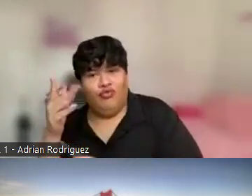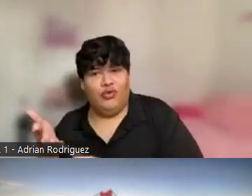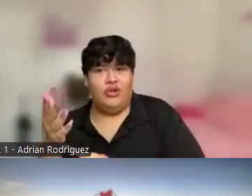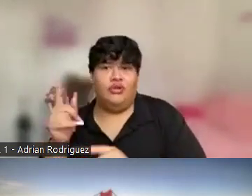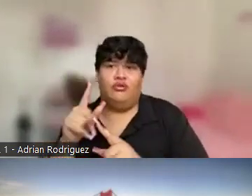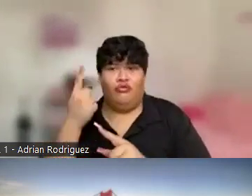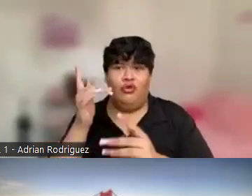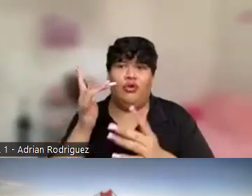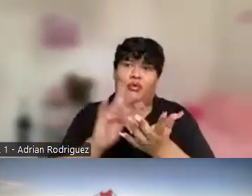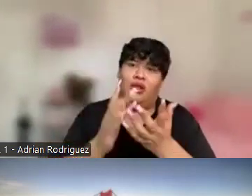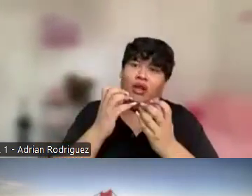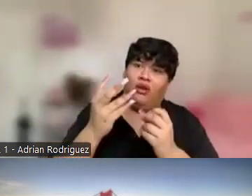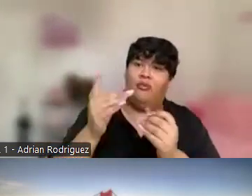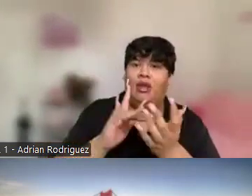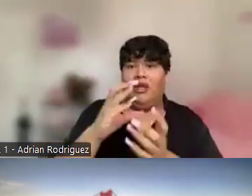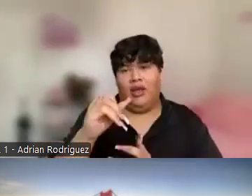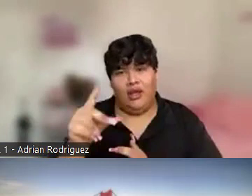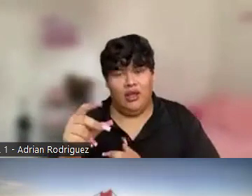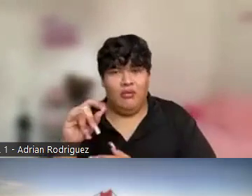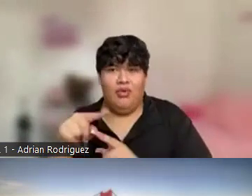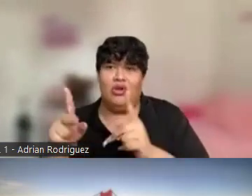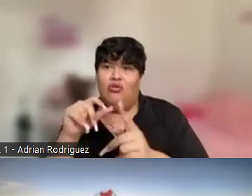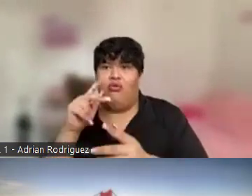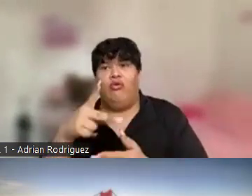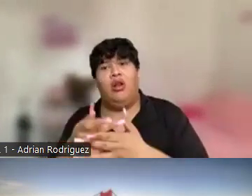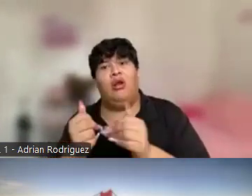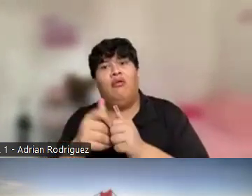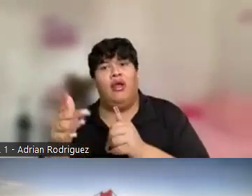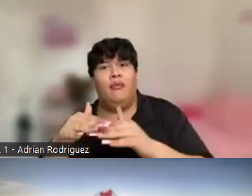for Medicare and Medicaid. But there are others that fall outside that bucket,